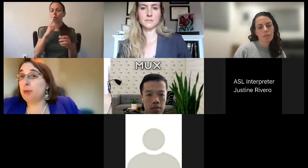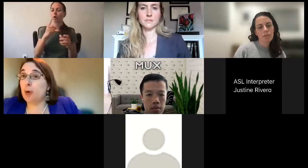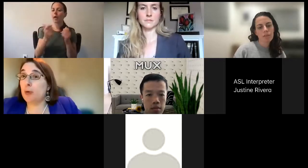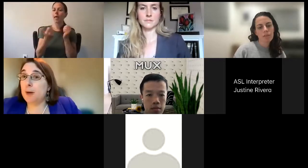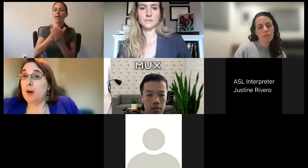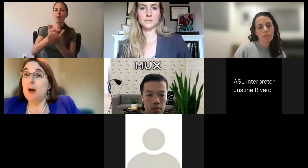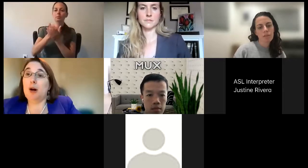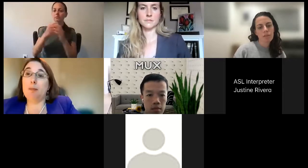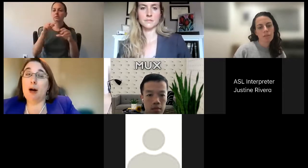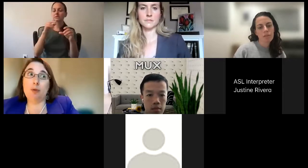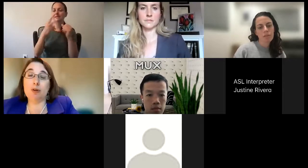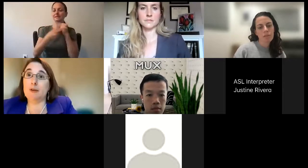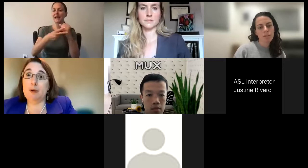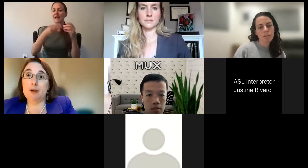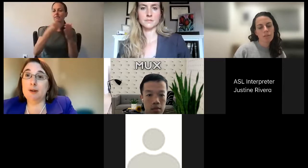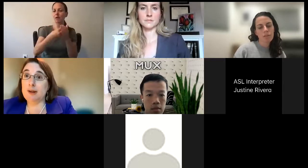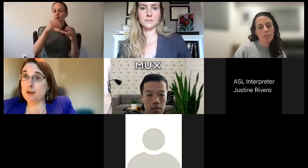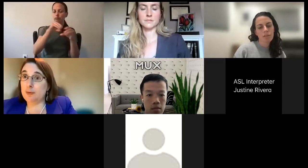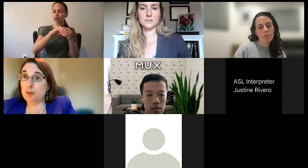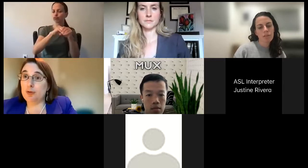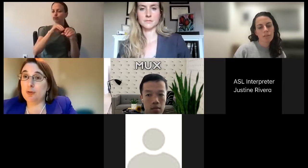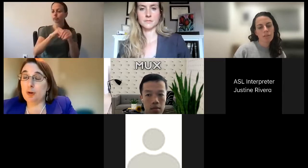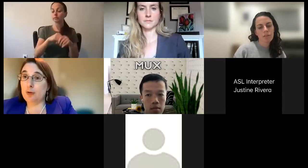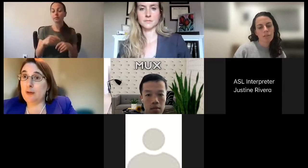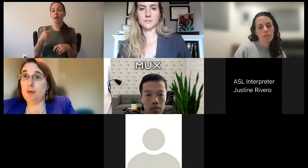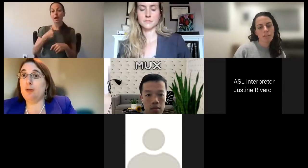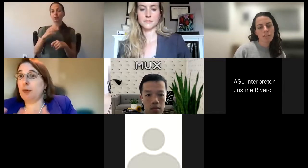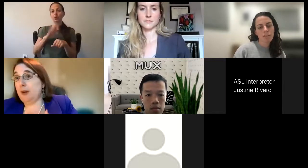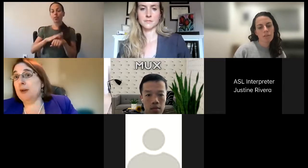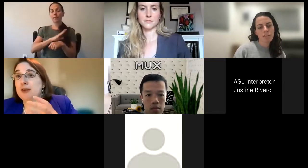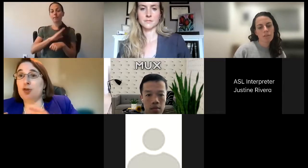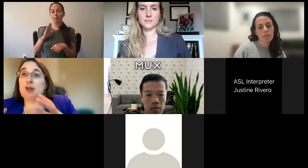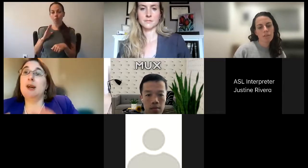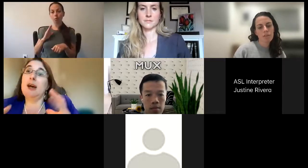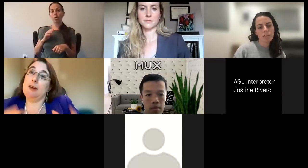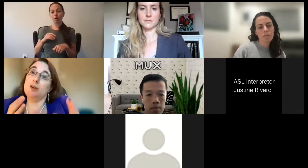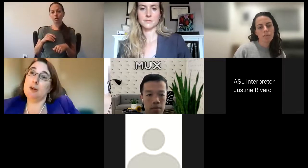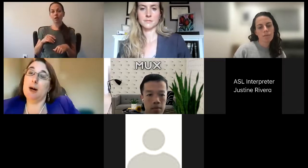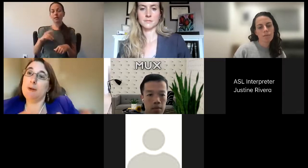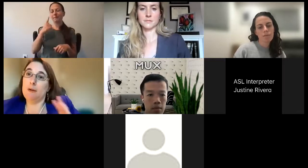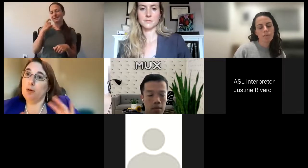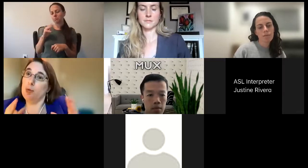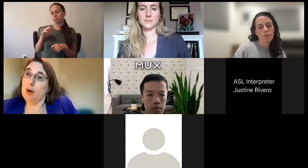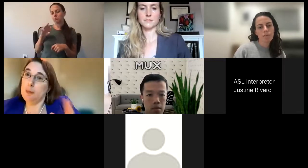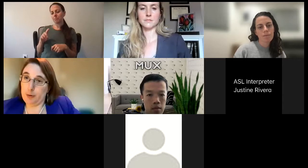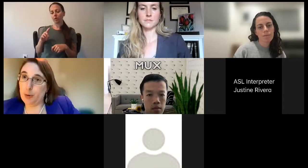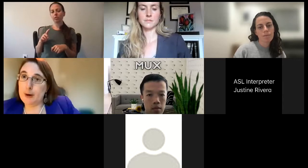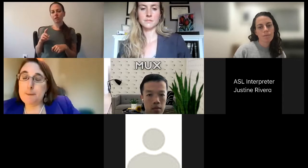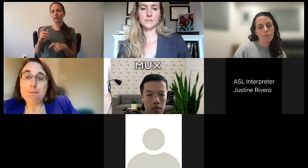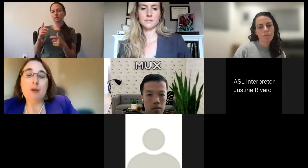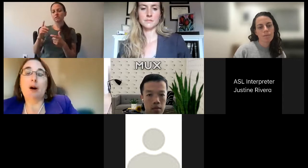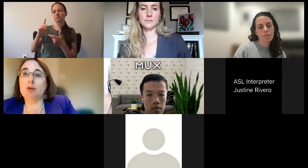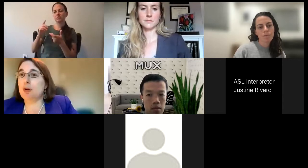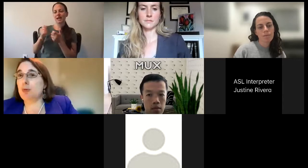national program. I was on the Maryland task force for Maryland, because each state has to adopt how they're going to run the